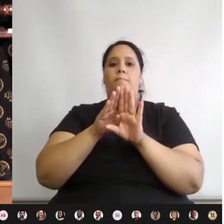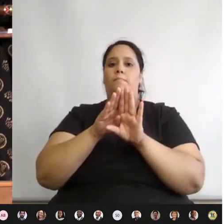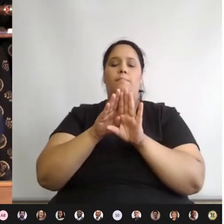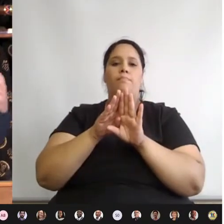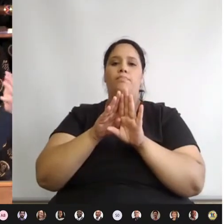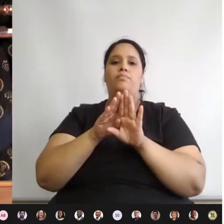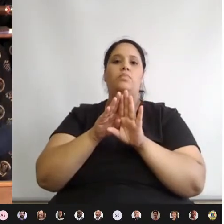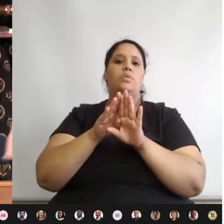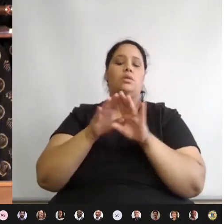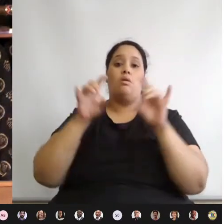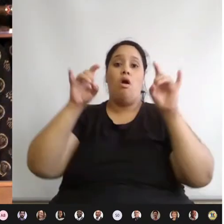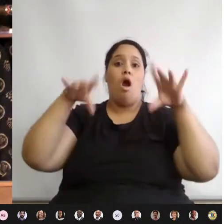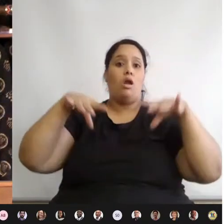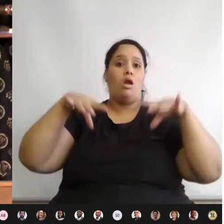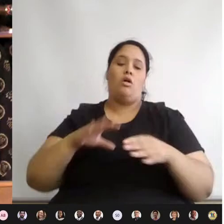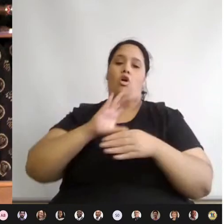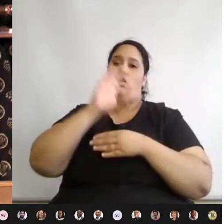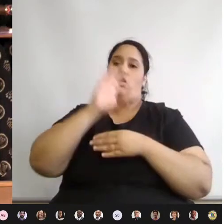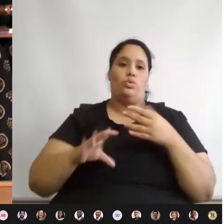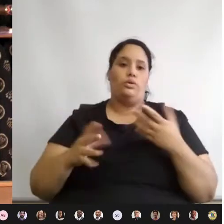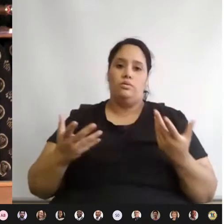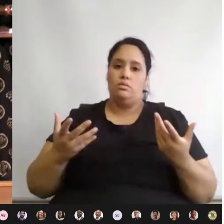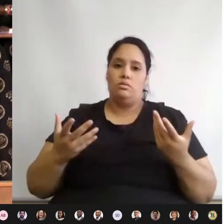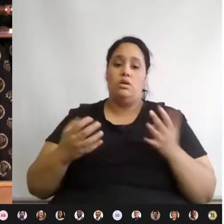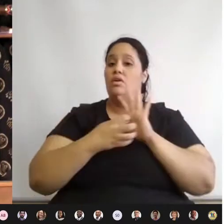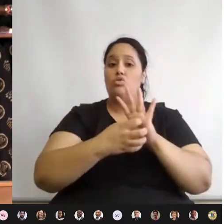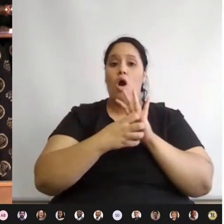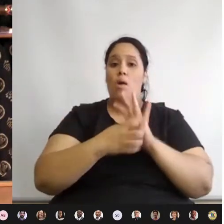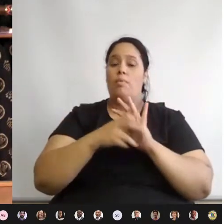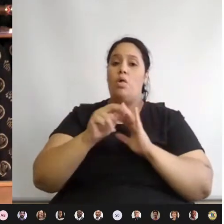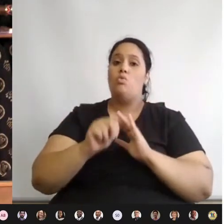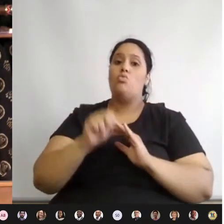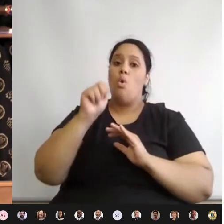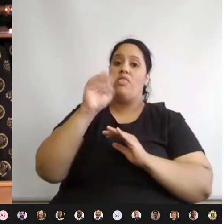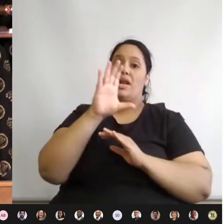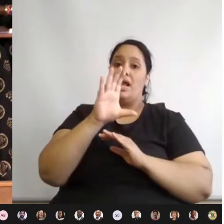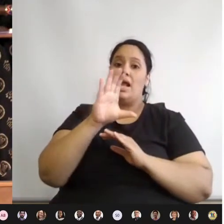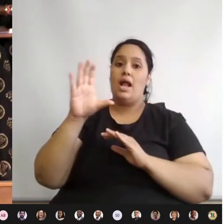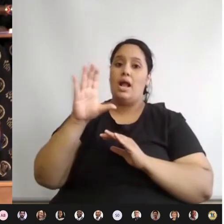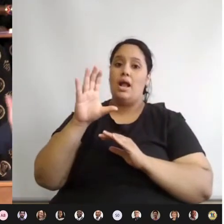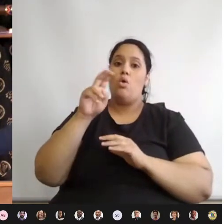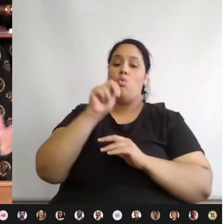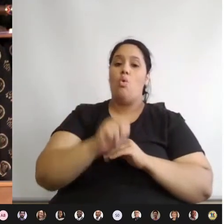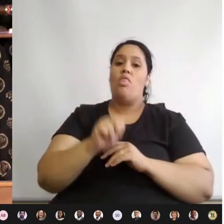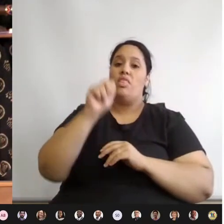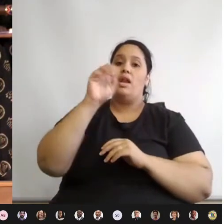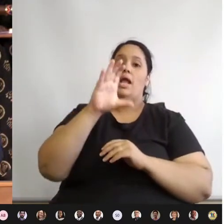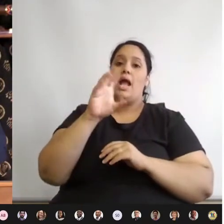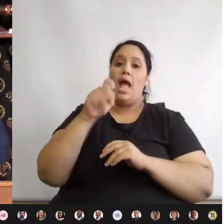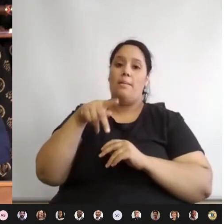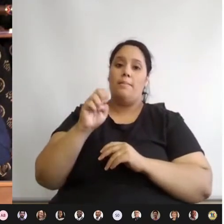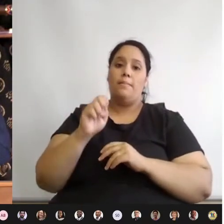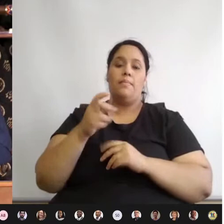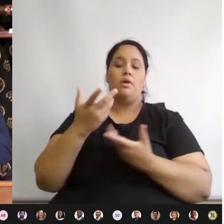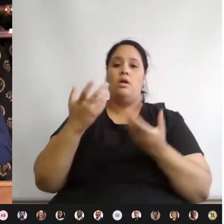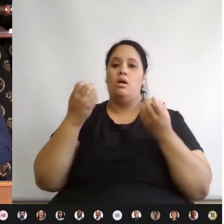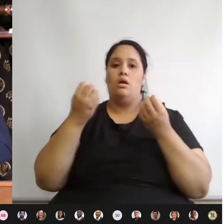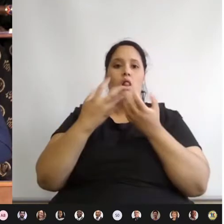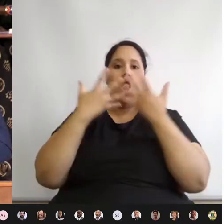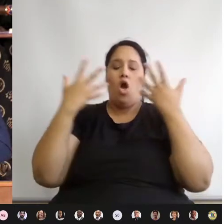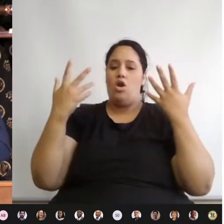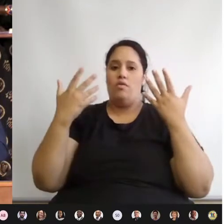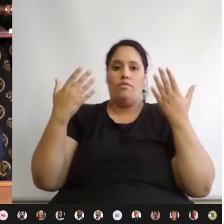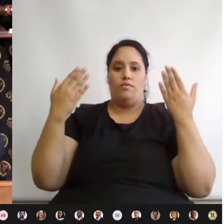detrimental. For example, in the Northern Cape, they were held ransom to so many of these